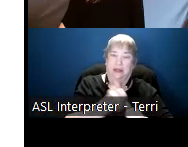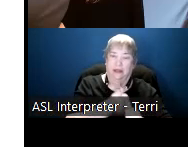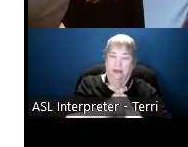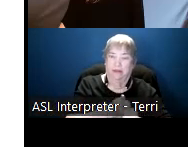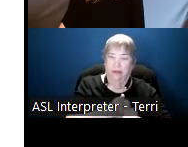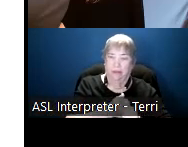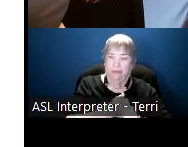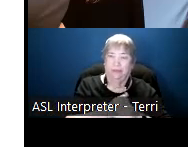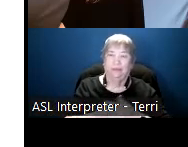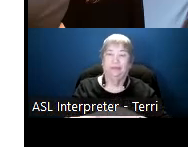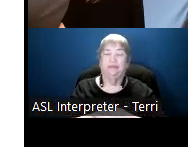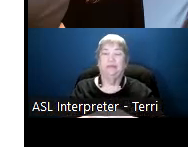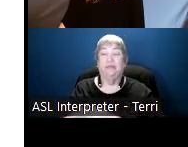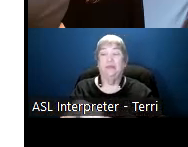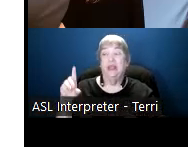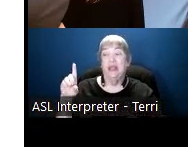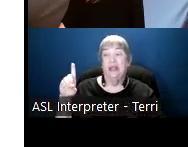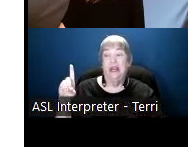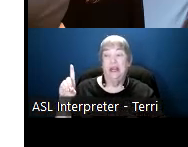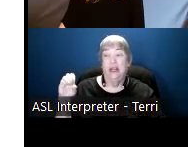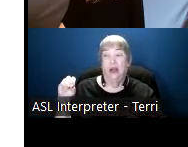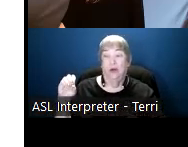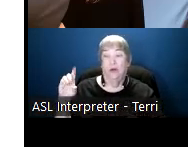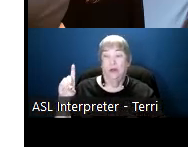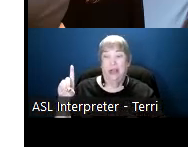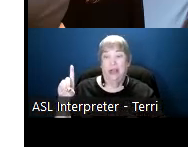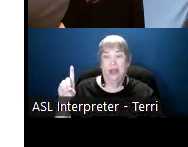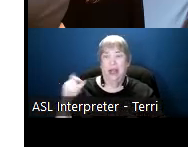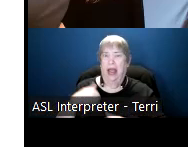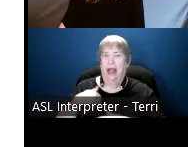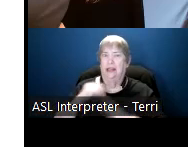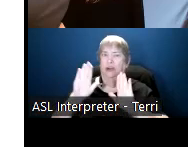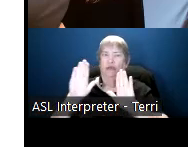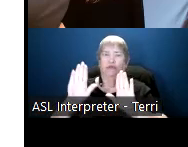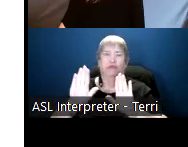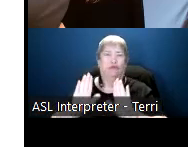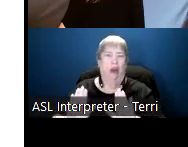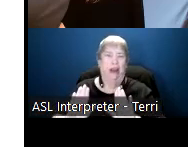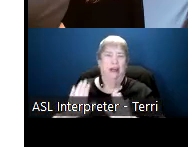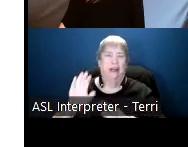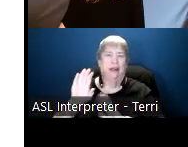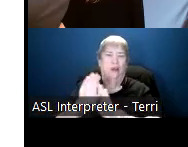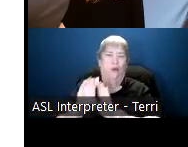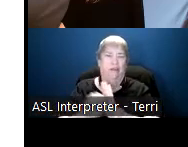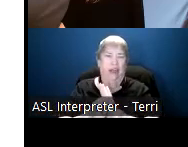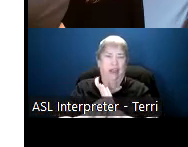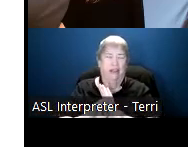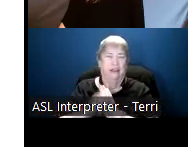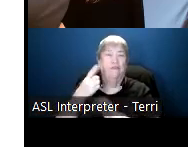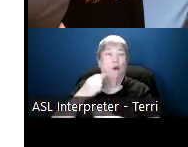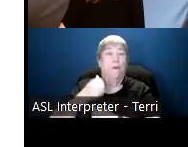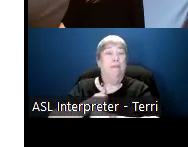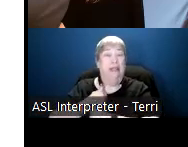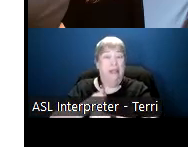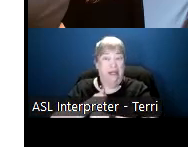So the Department of Defense has a great ethical code for military victim assistance providers. So